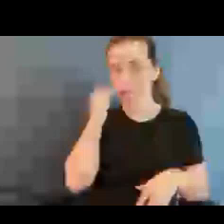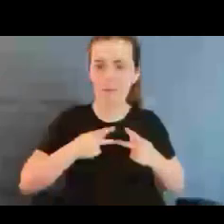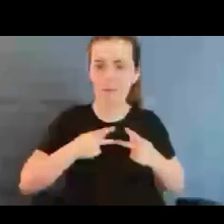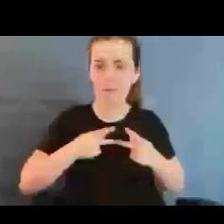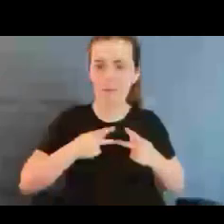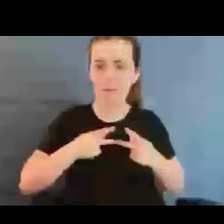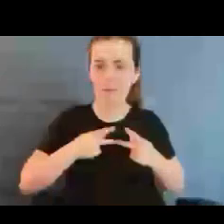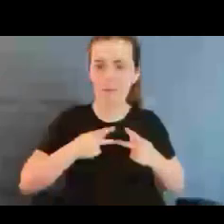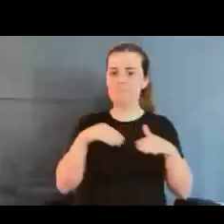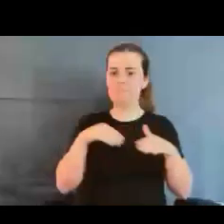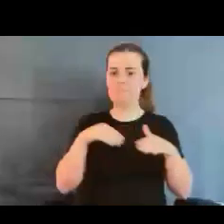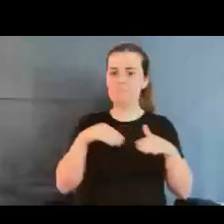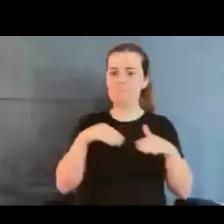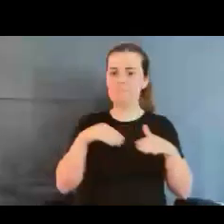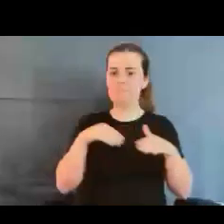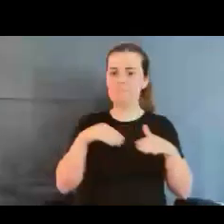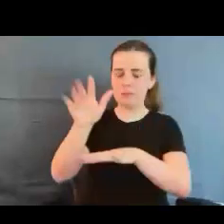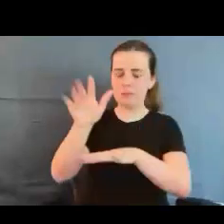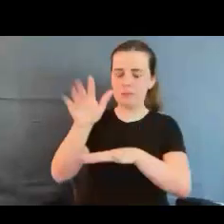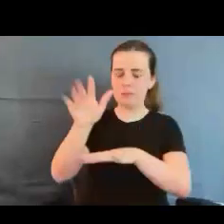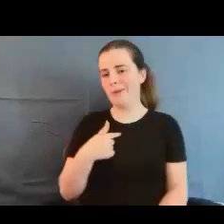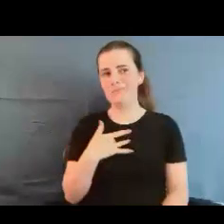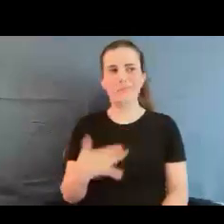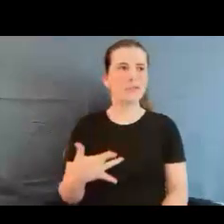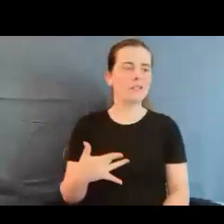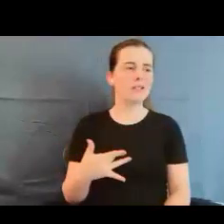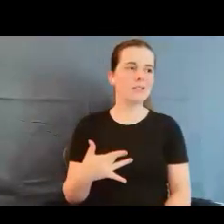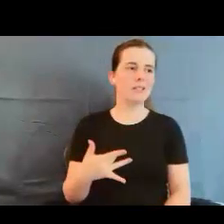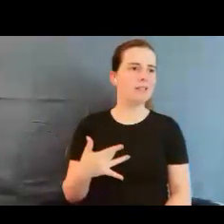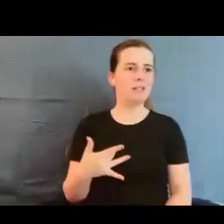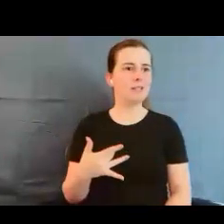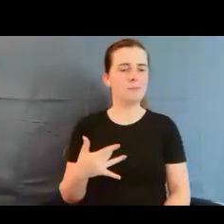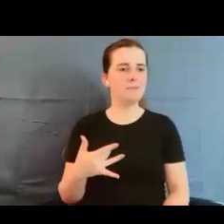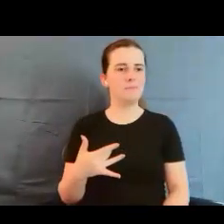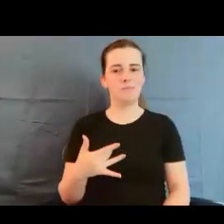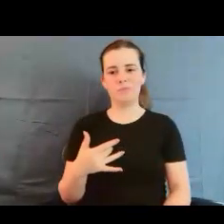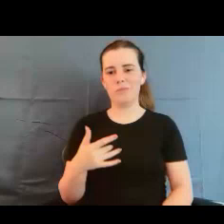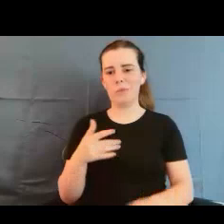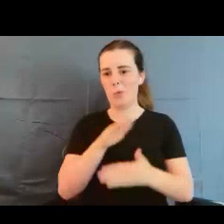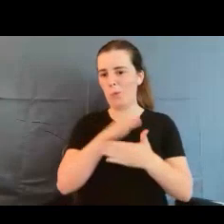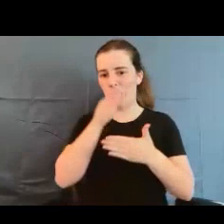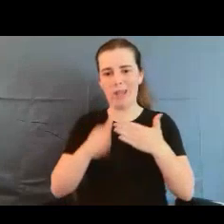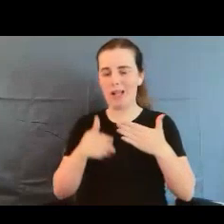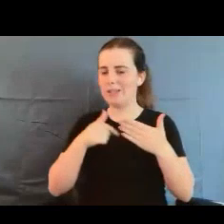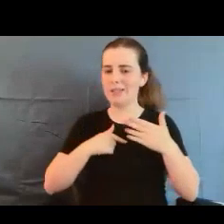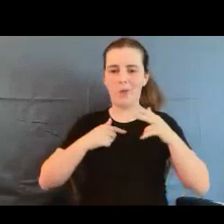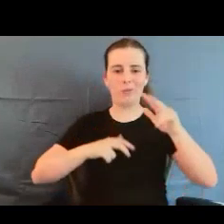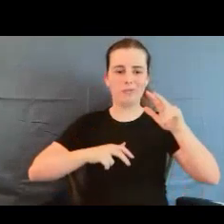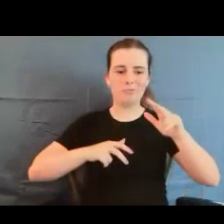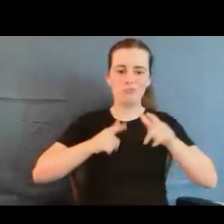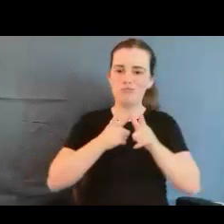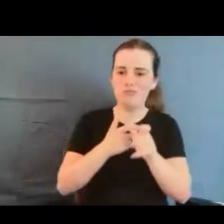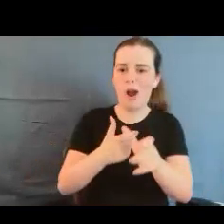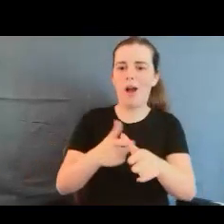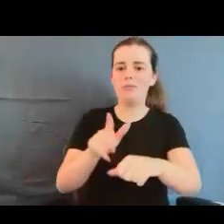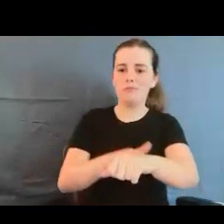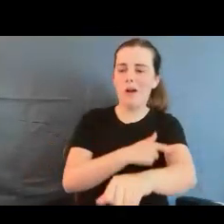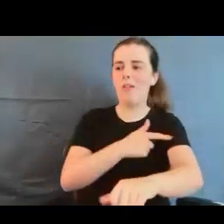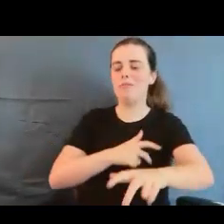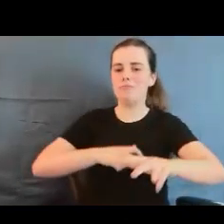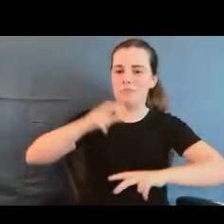runs with like 6 to 7K of vert on the weekends, to make sure that I was getting at least, half of that into